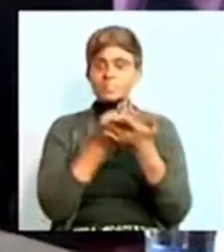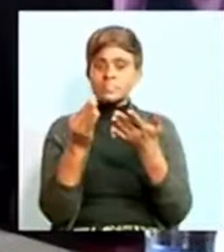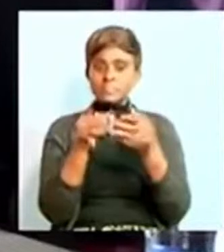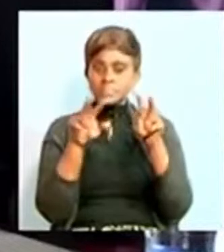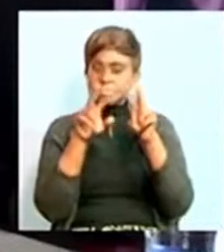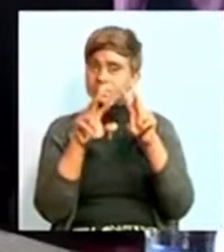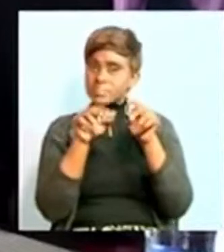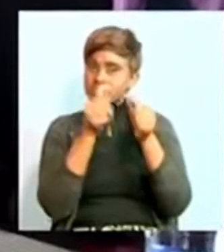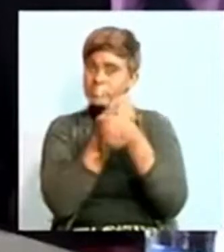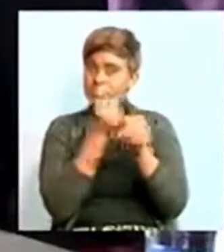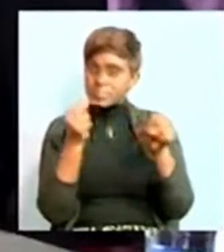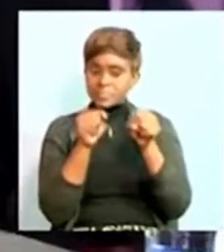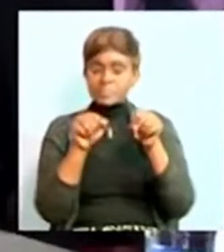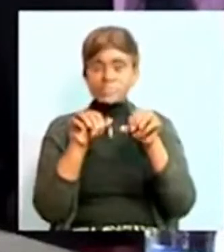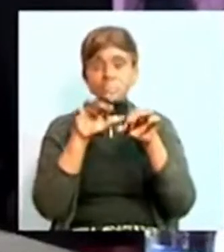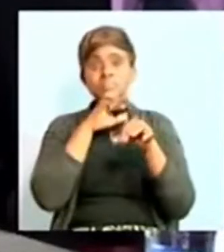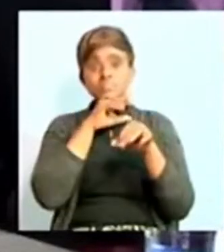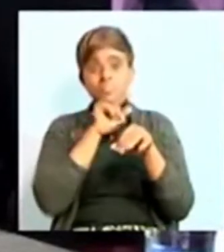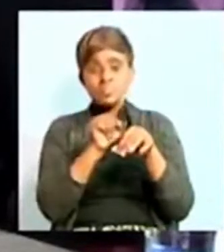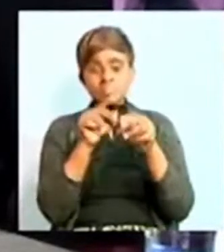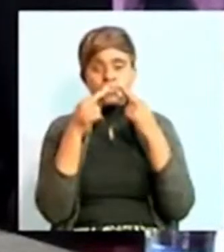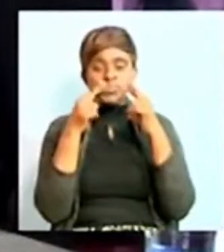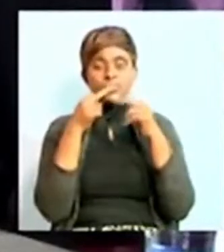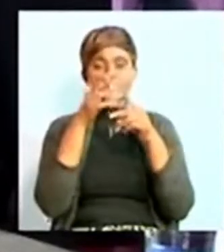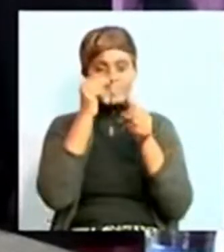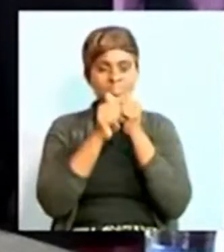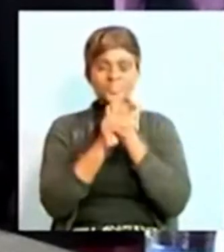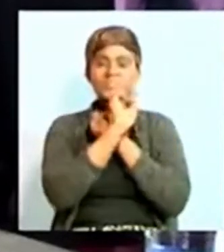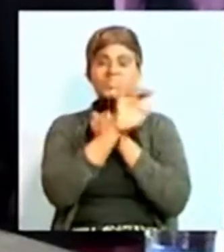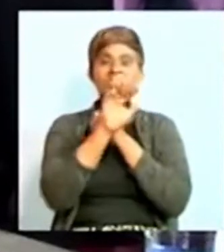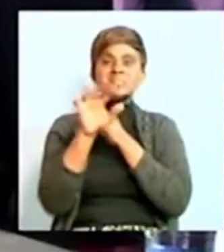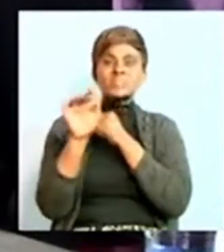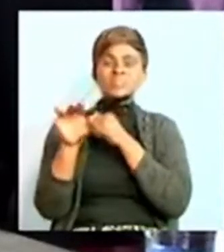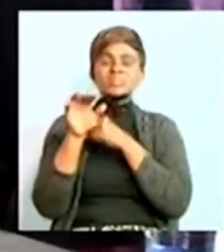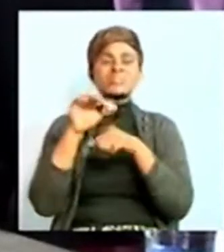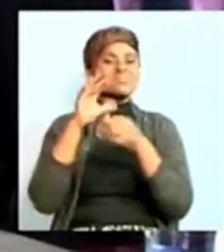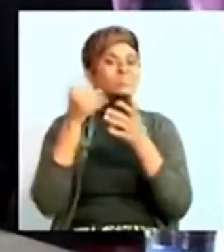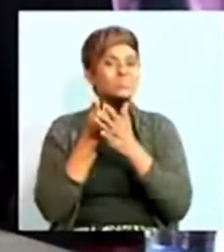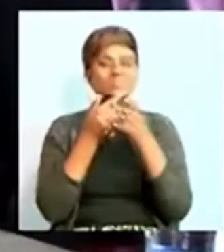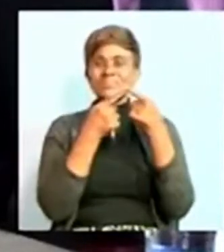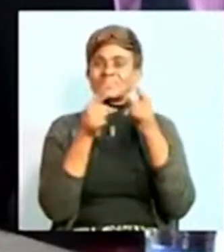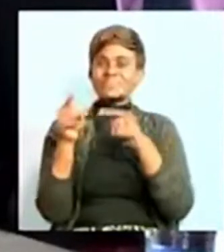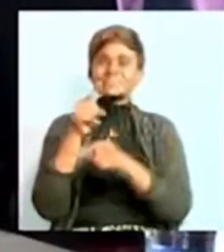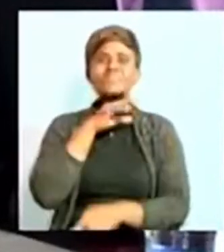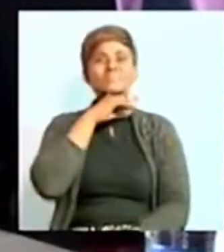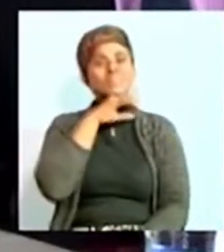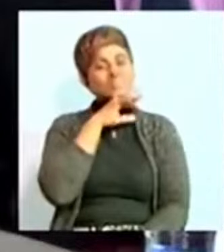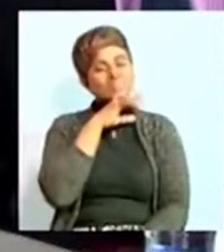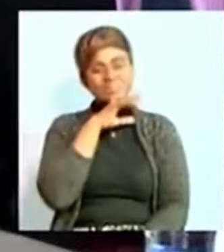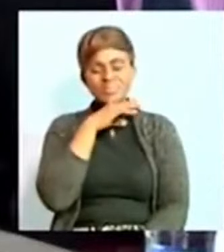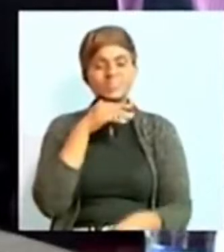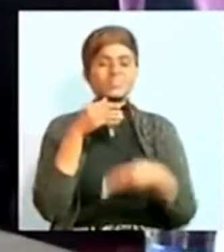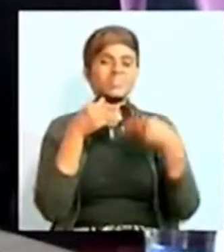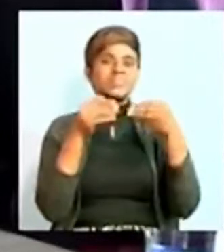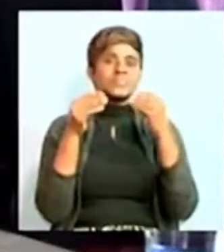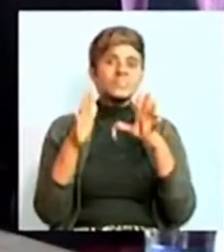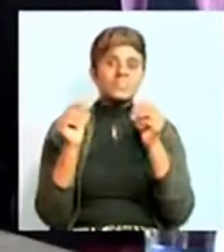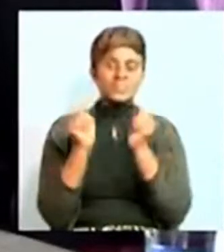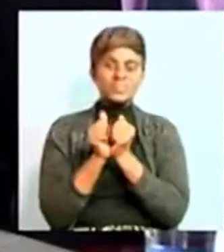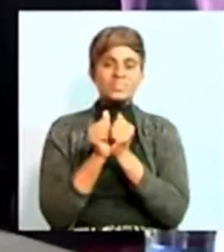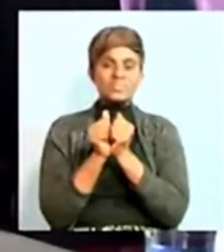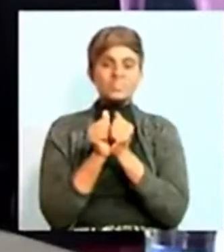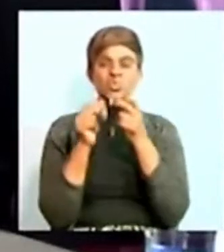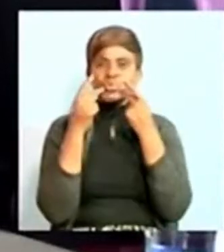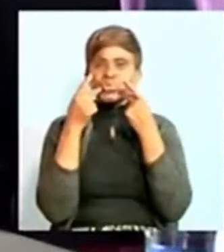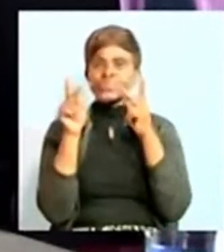waste is as a result of indiscriminate dumping of all types of waste by marketeers and